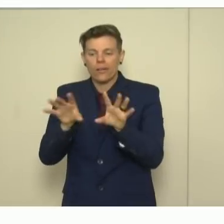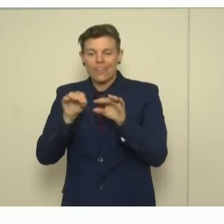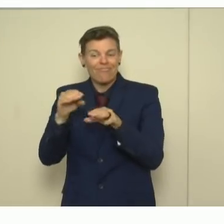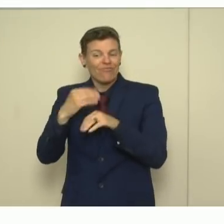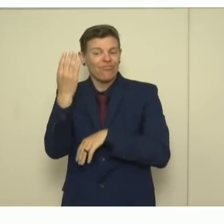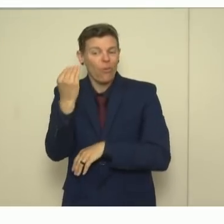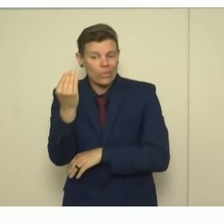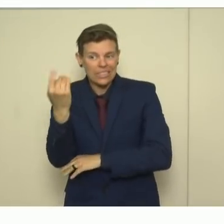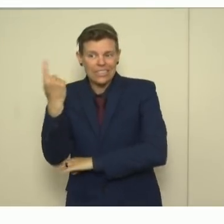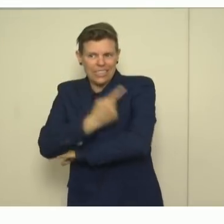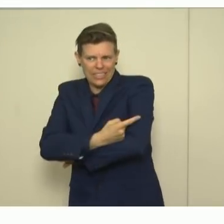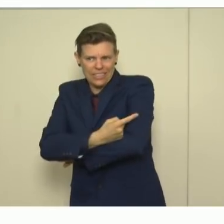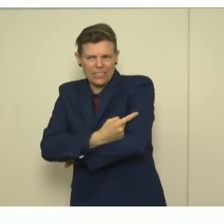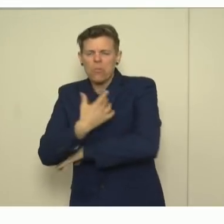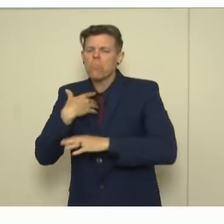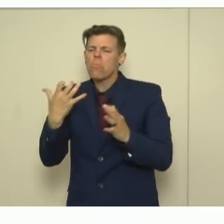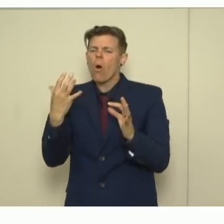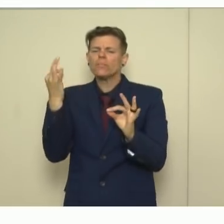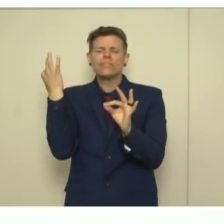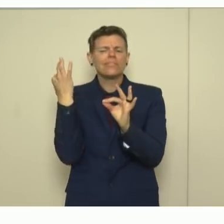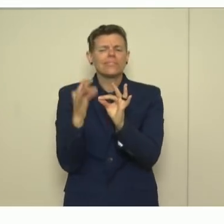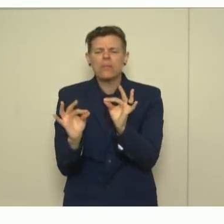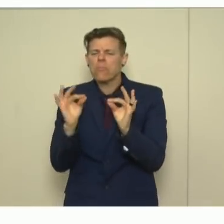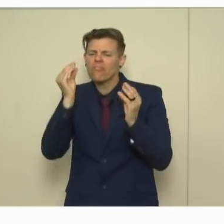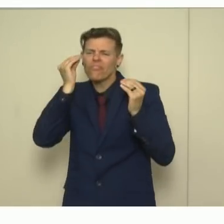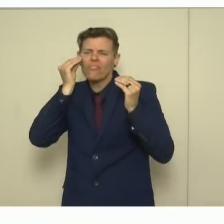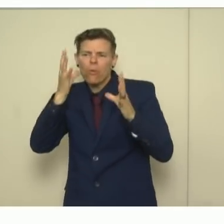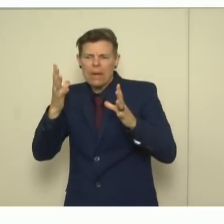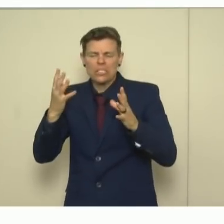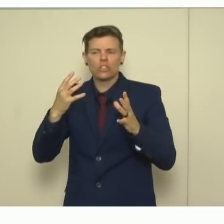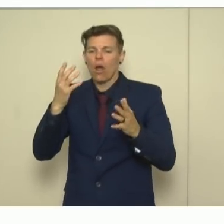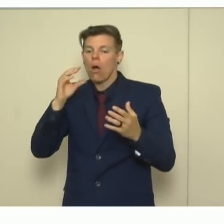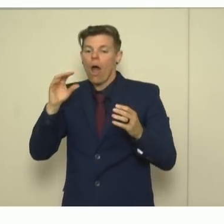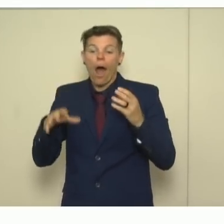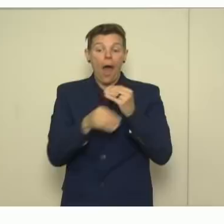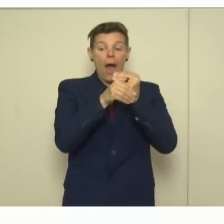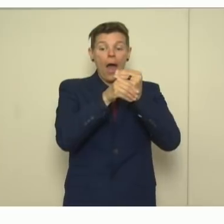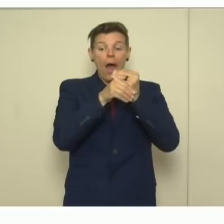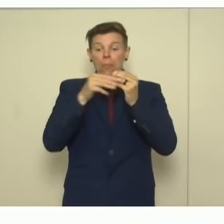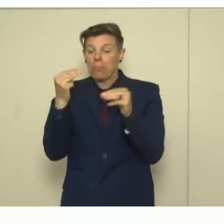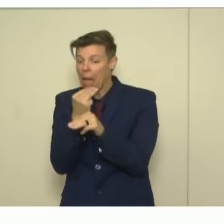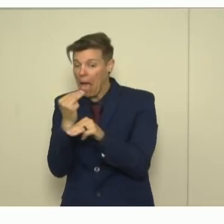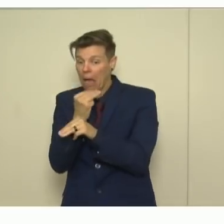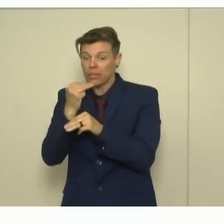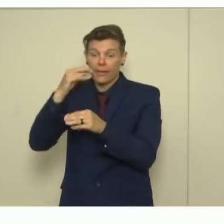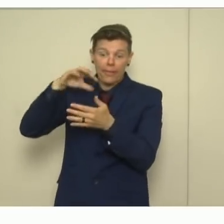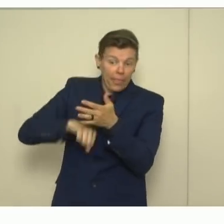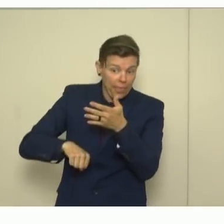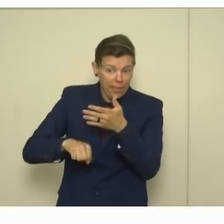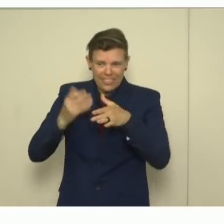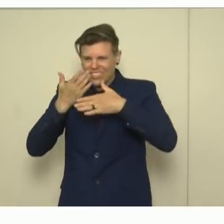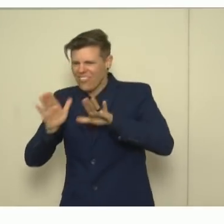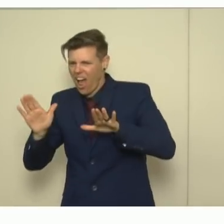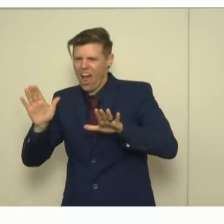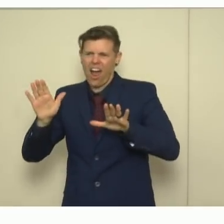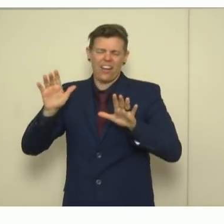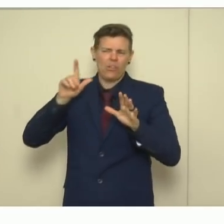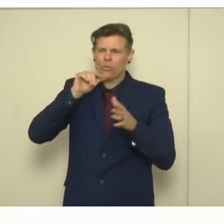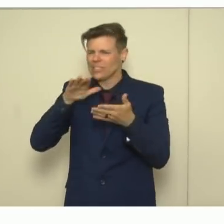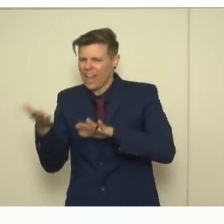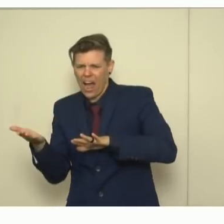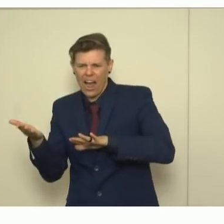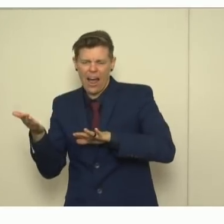simple. We didn't want to start adding and subtracting and multiplying and dividing around people who died from COVID, people who are in the hospital, people